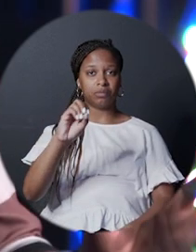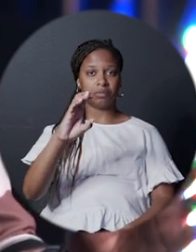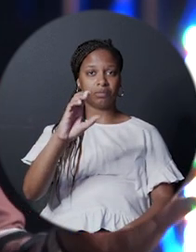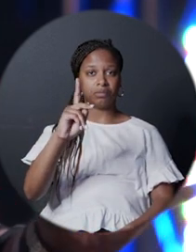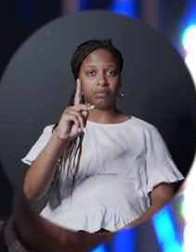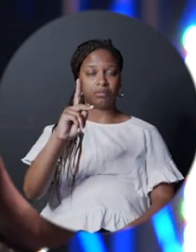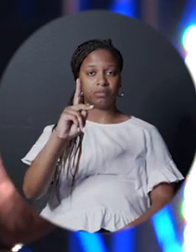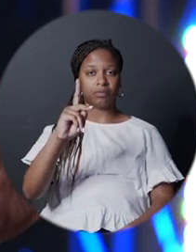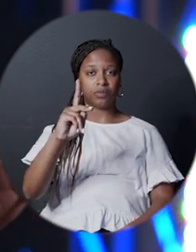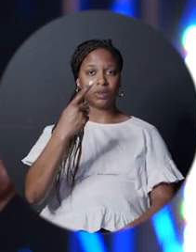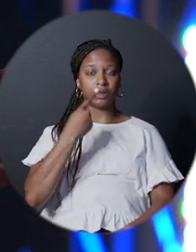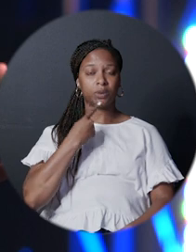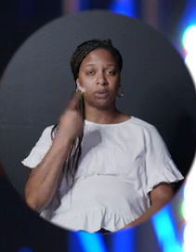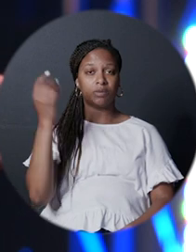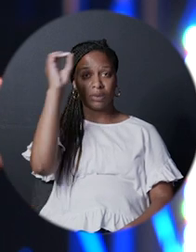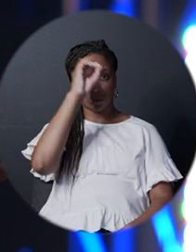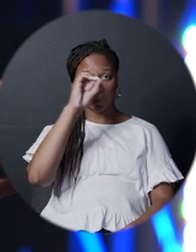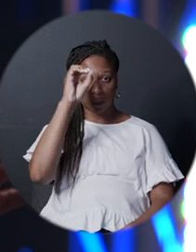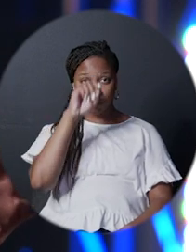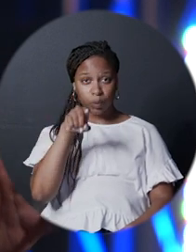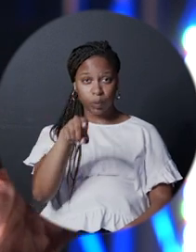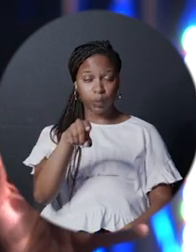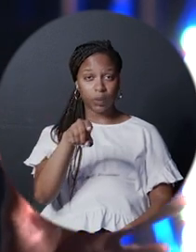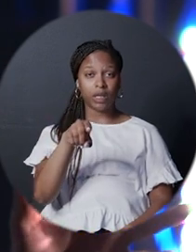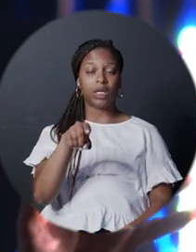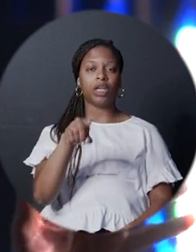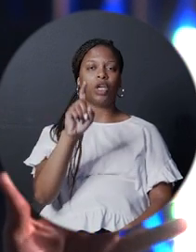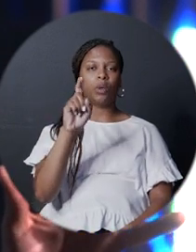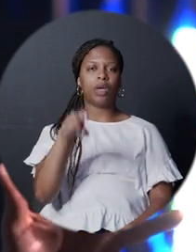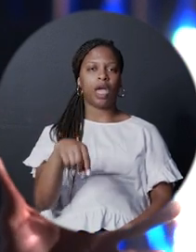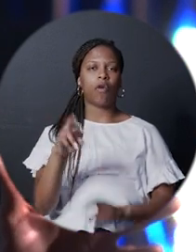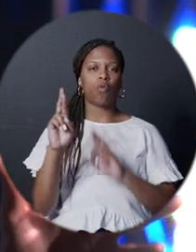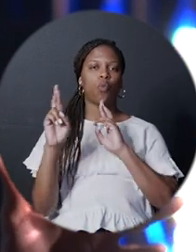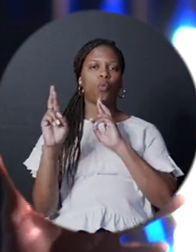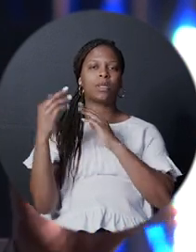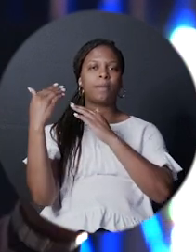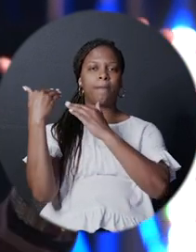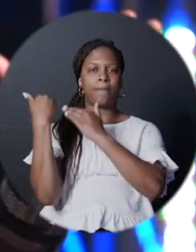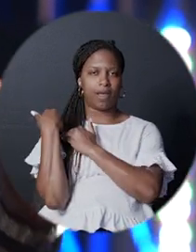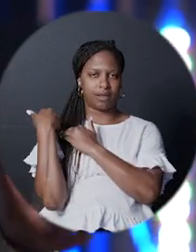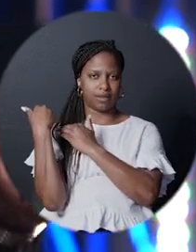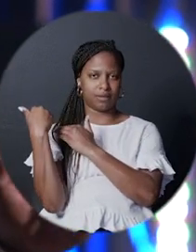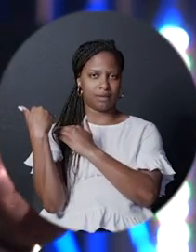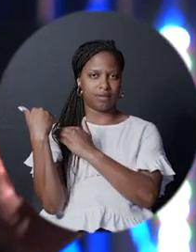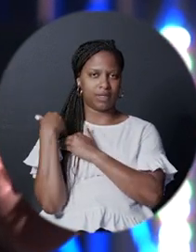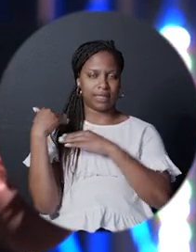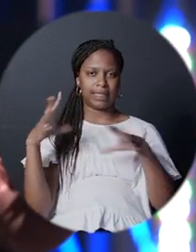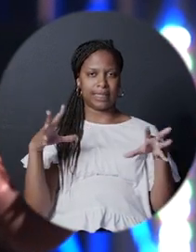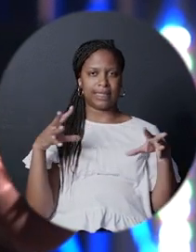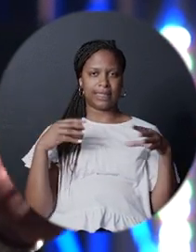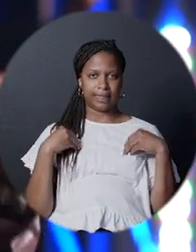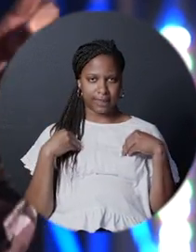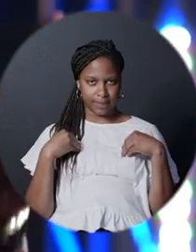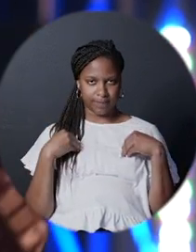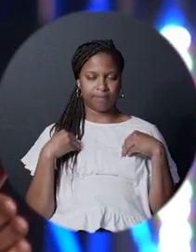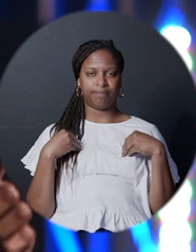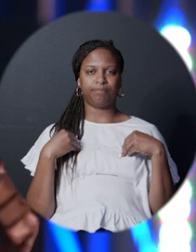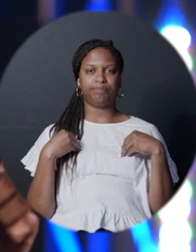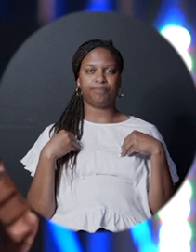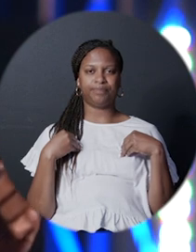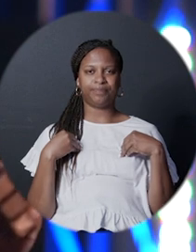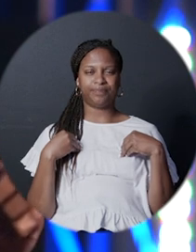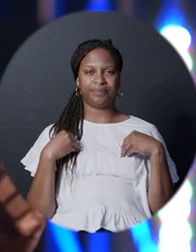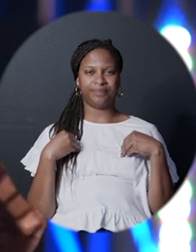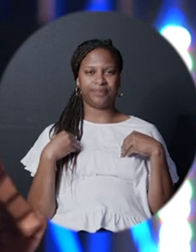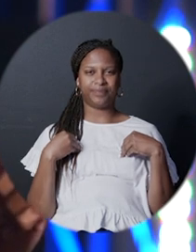No blocking. Somebody has an opinion of you, you have a responsibility to accept